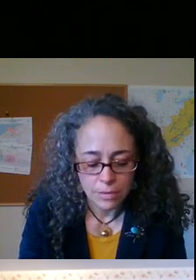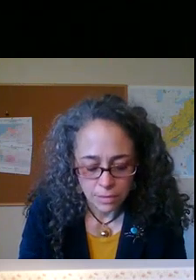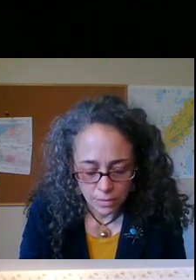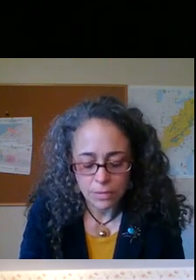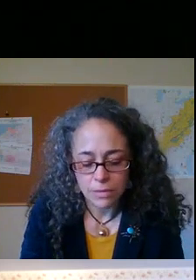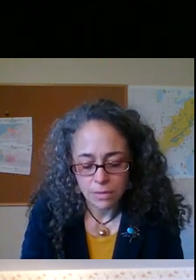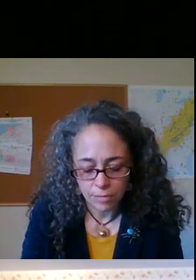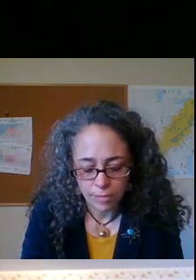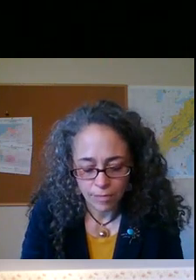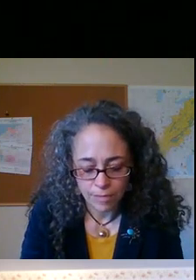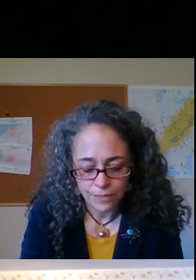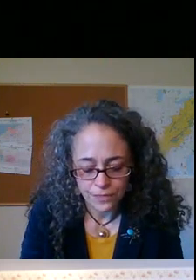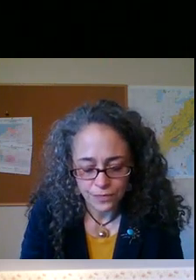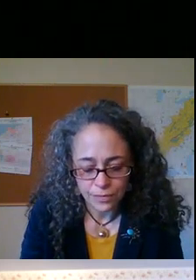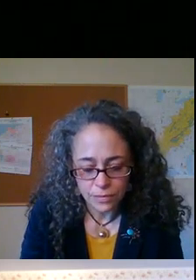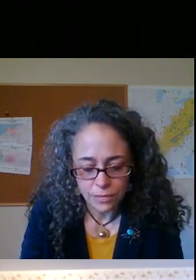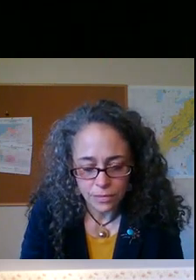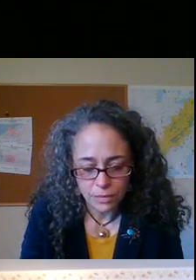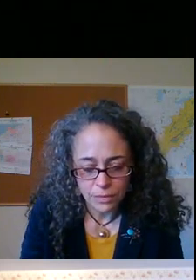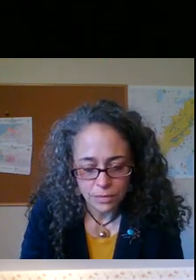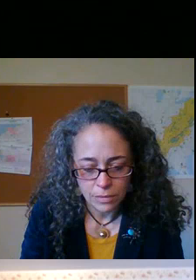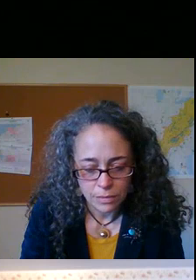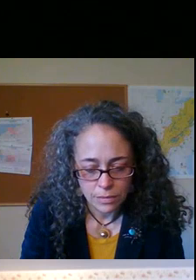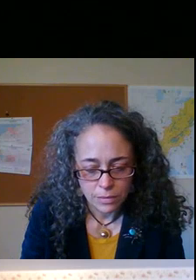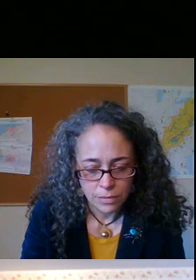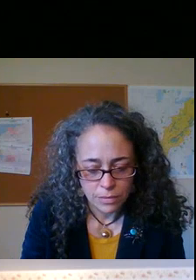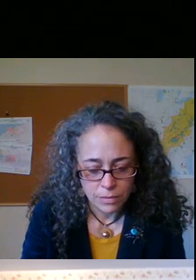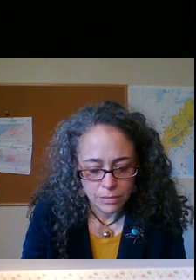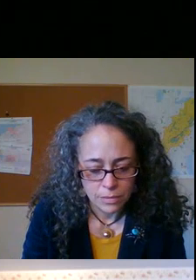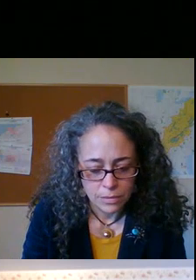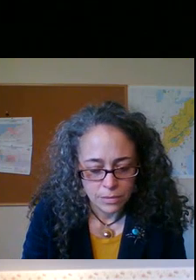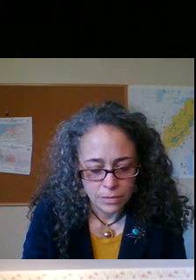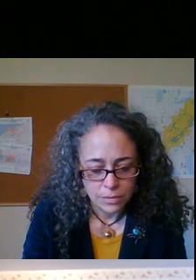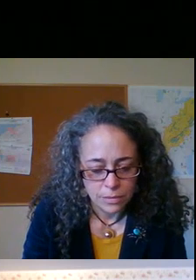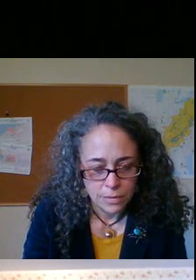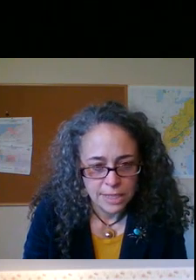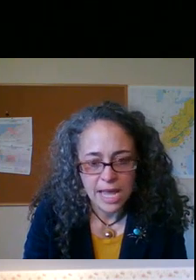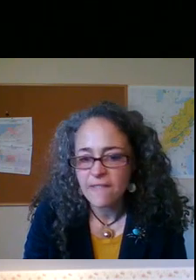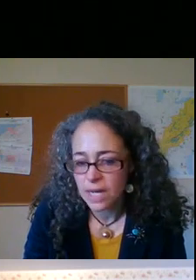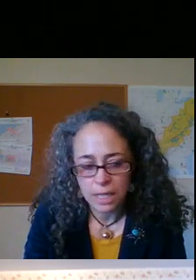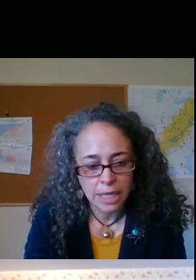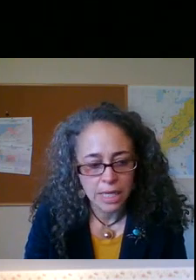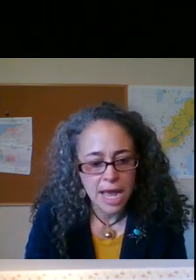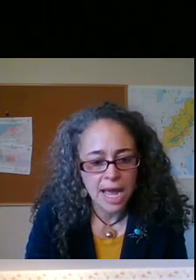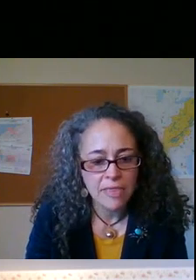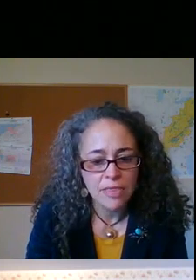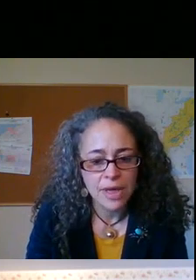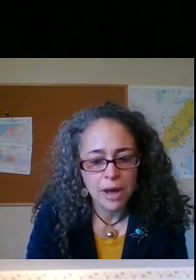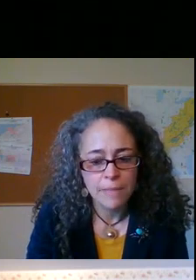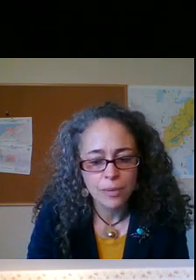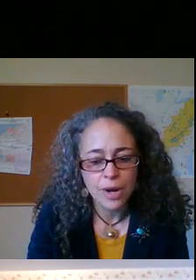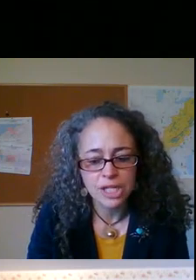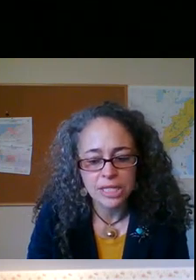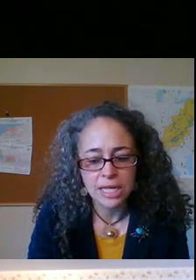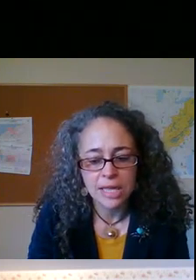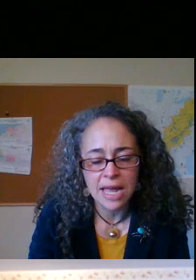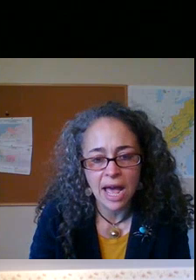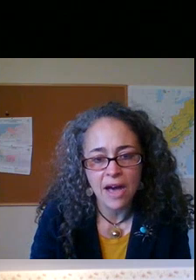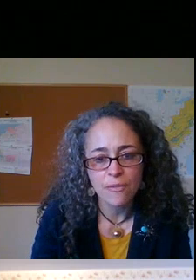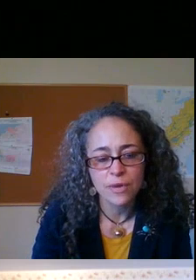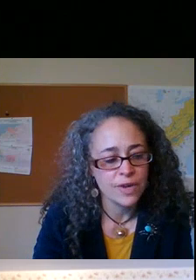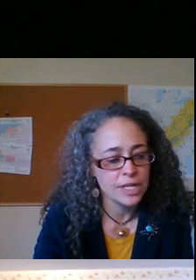lean-tos. Would something like that perhaps fit into this kind of program? Definitely, yeah, and